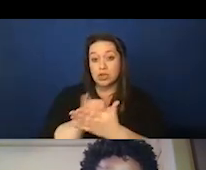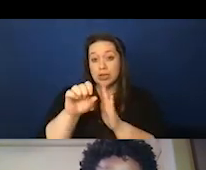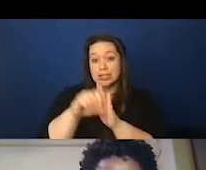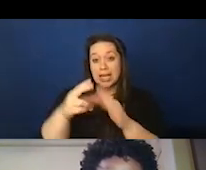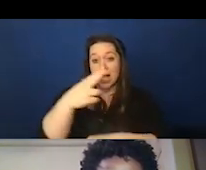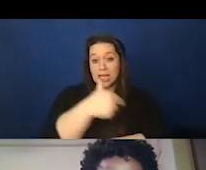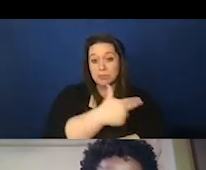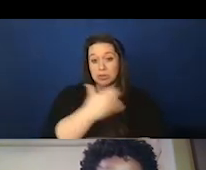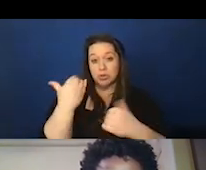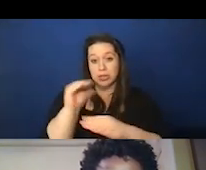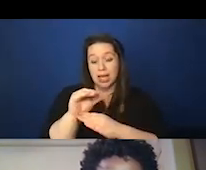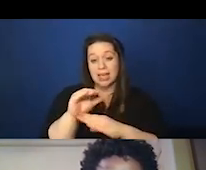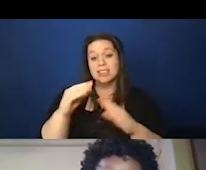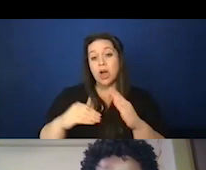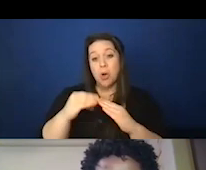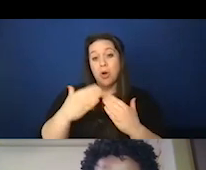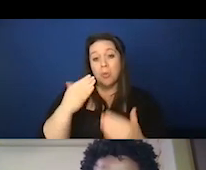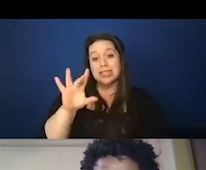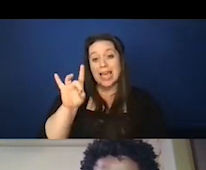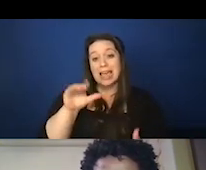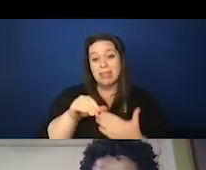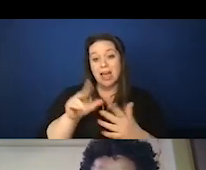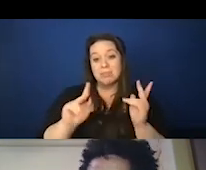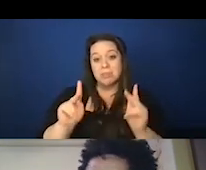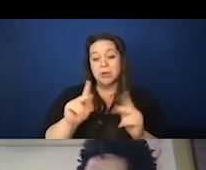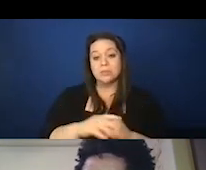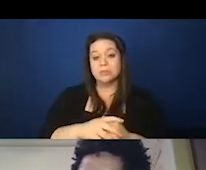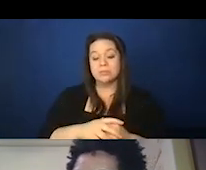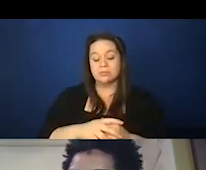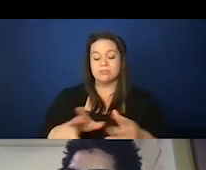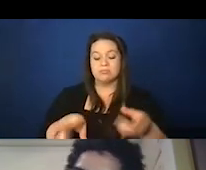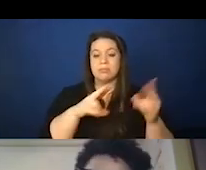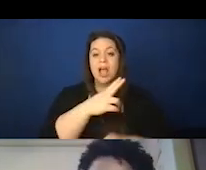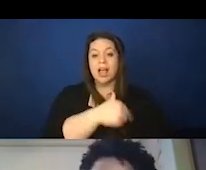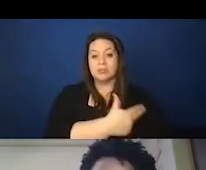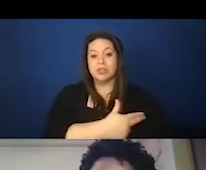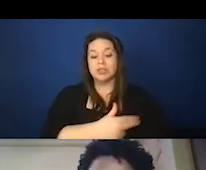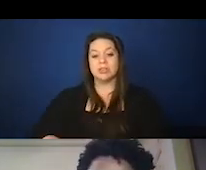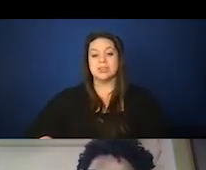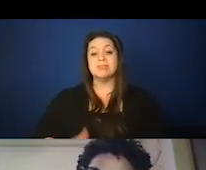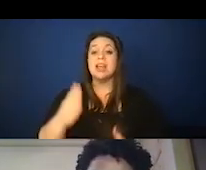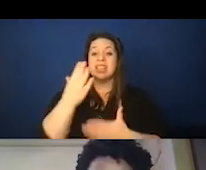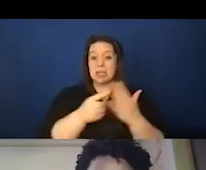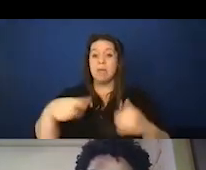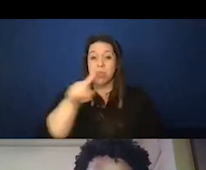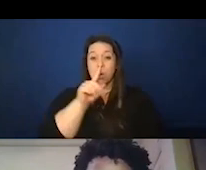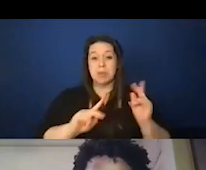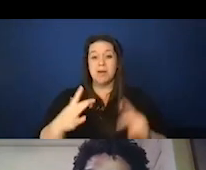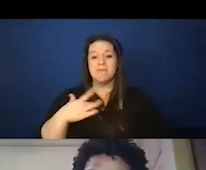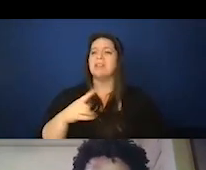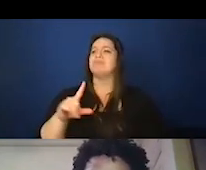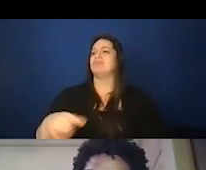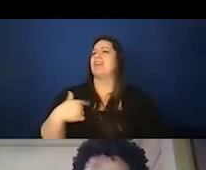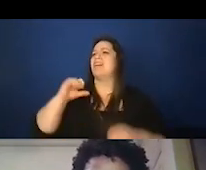tonight, some of whom felt that way, that, oh, I can't possibly get this because I work by myself. I